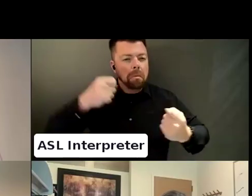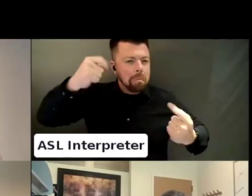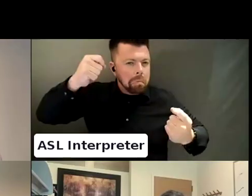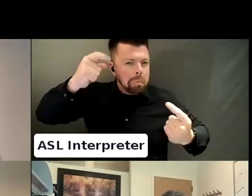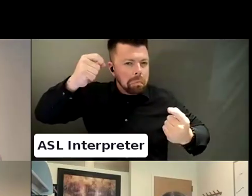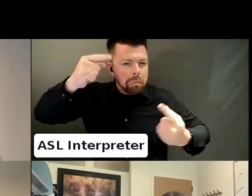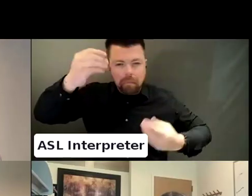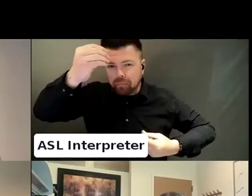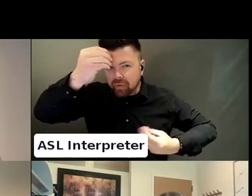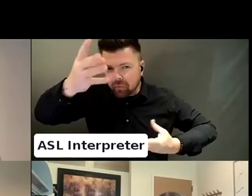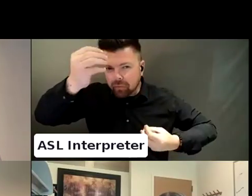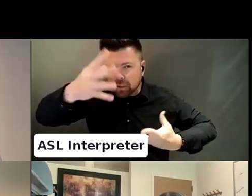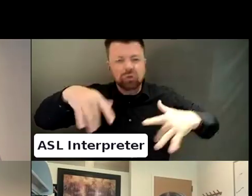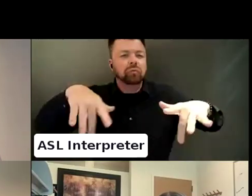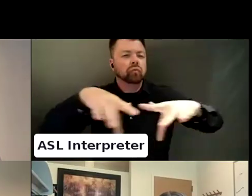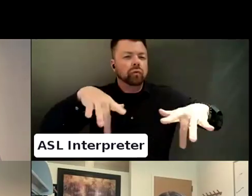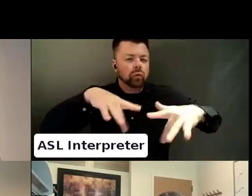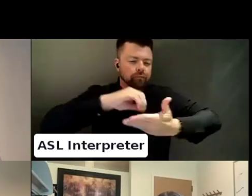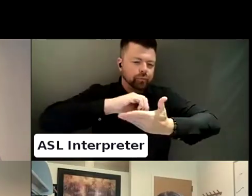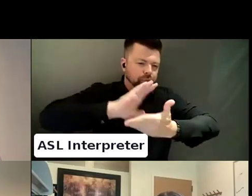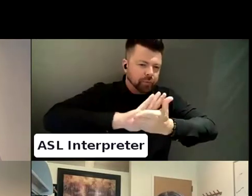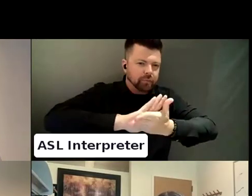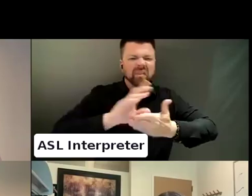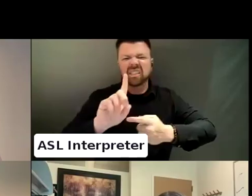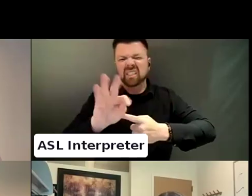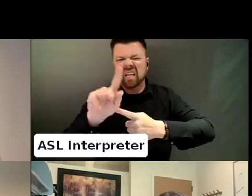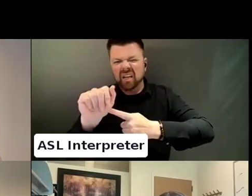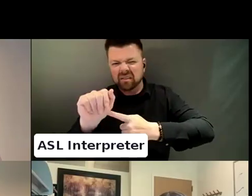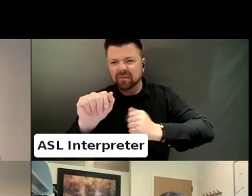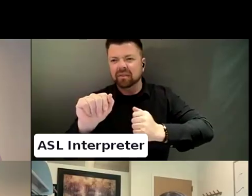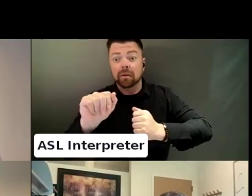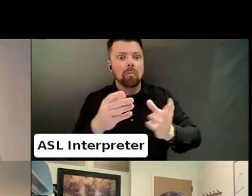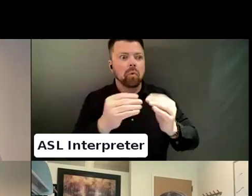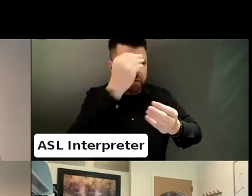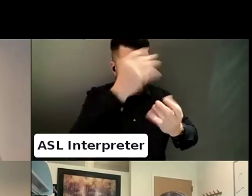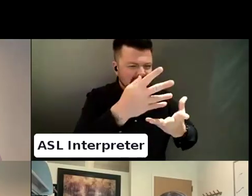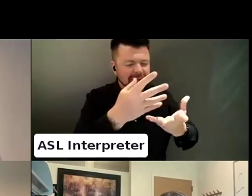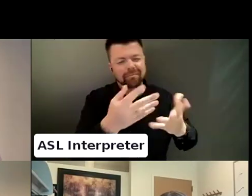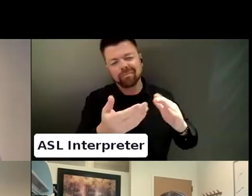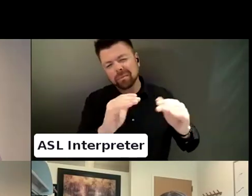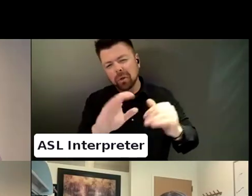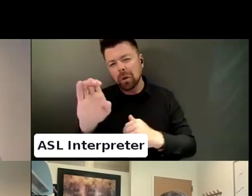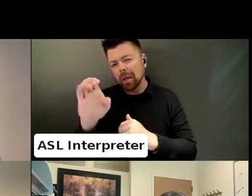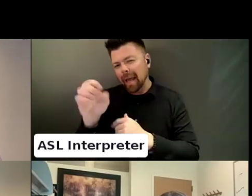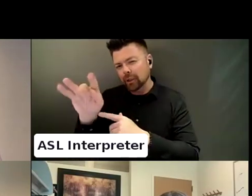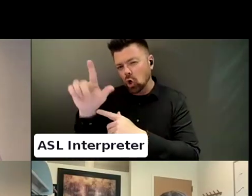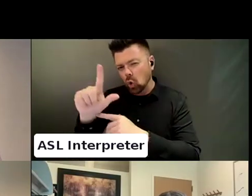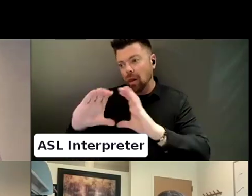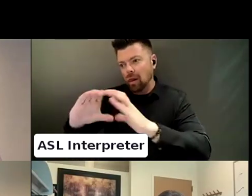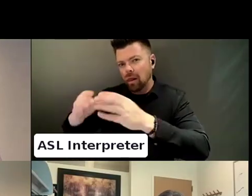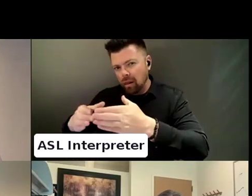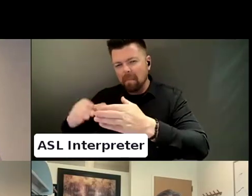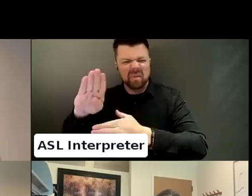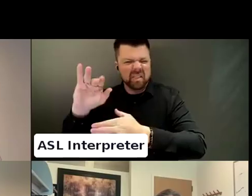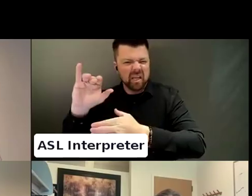than externally placed BCIs. And so we have a lot of hope on the types of things that those can achieve, and the